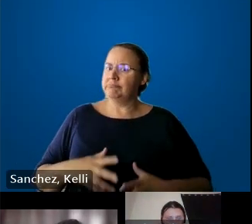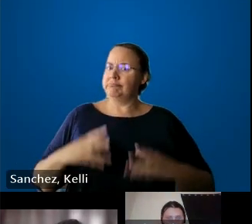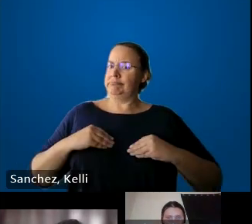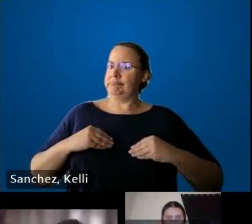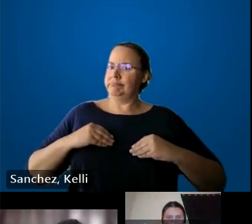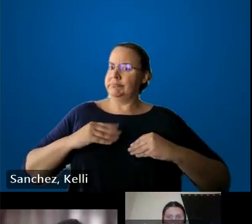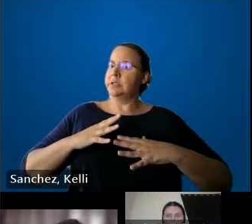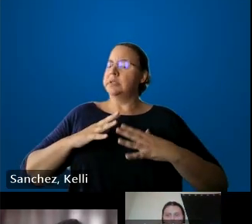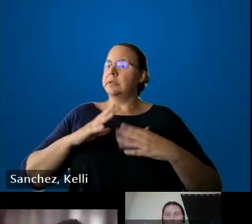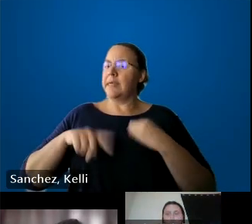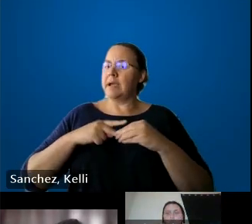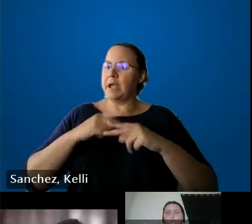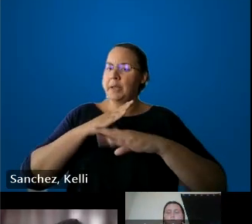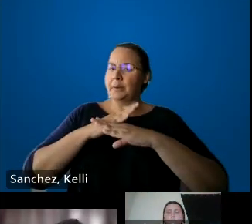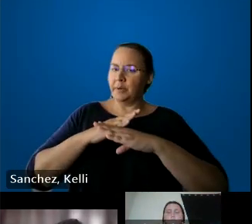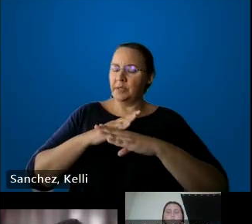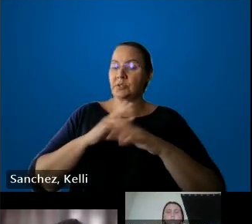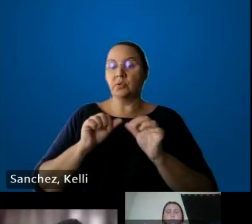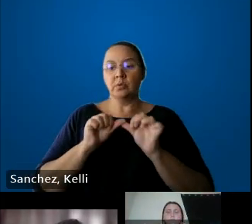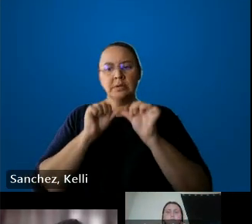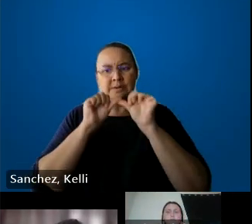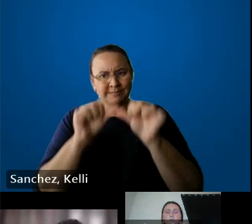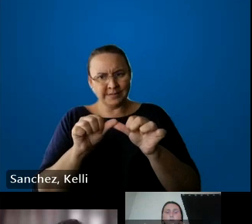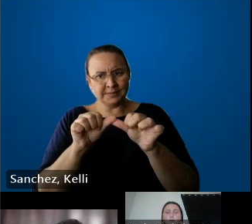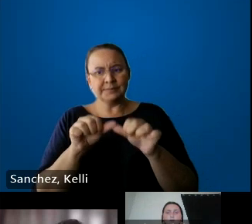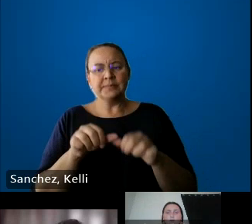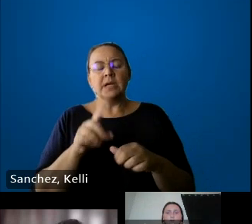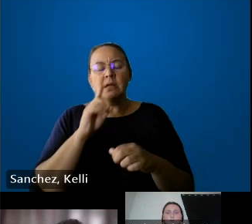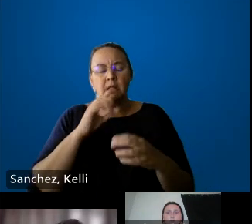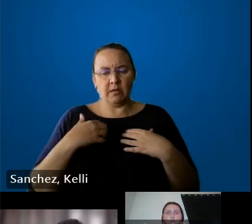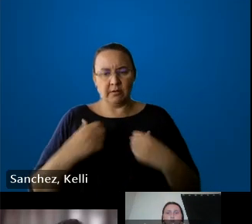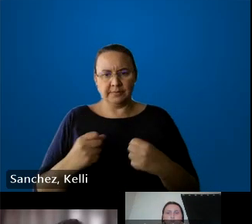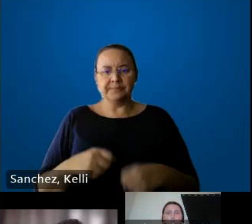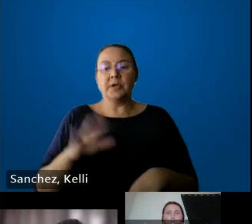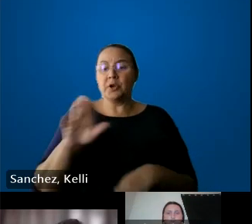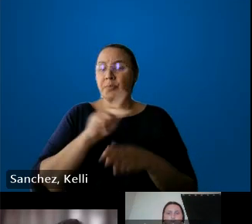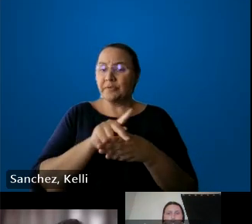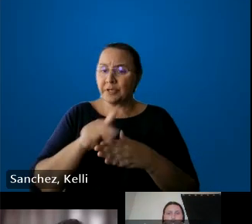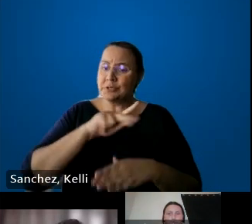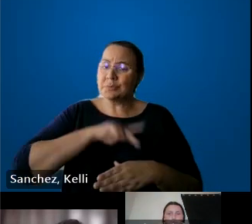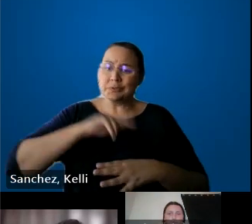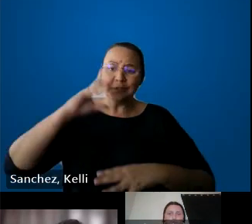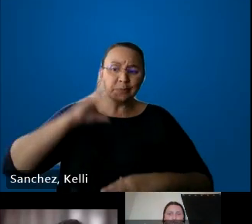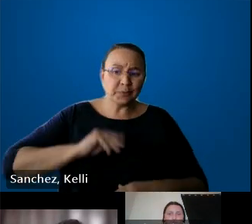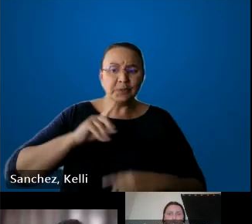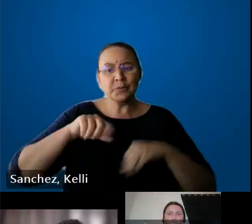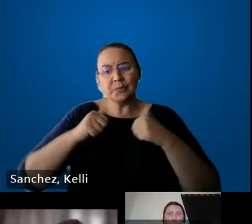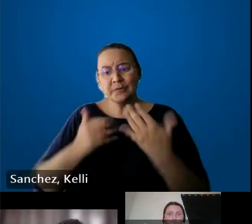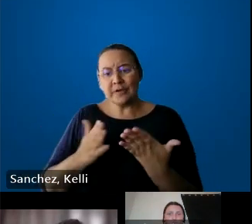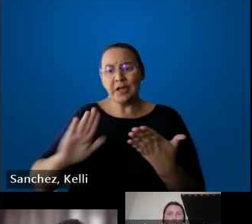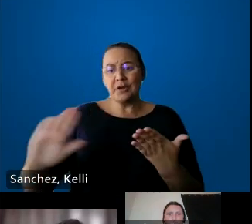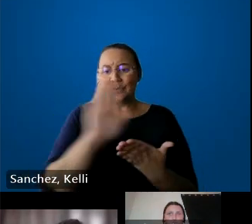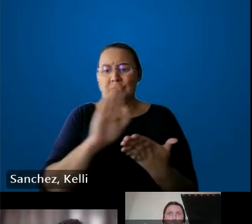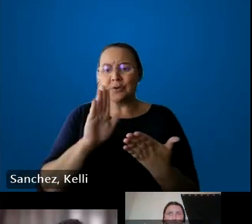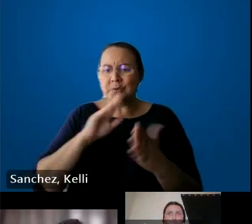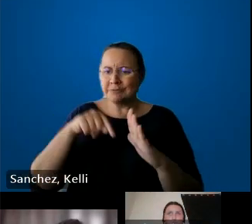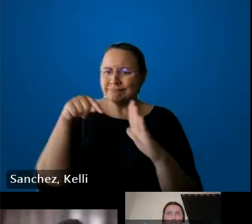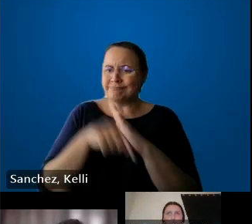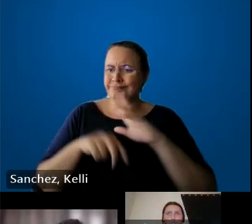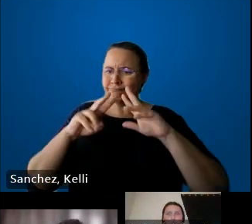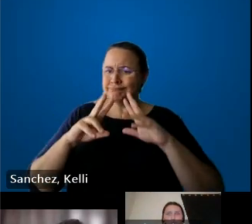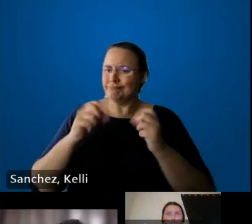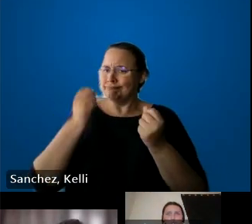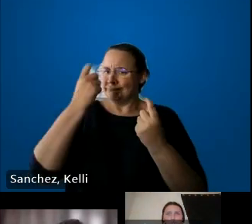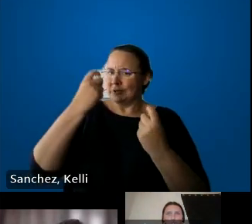to obtaining and maintaining long-term recovery. Her professional and personal experiences provide her with deep insights into